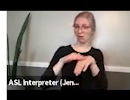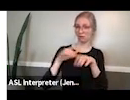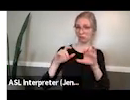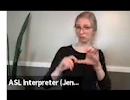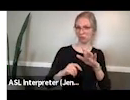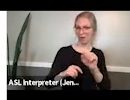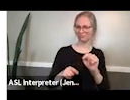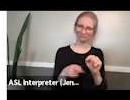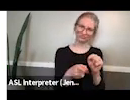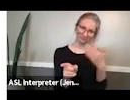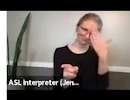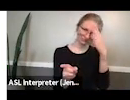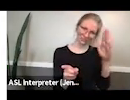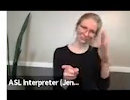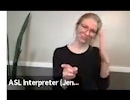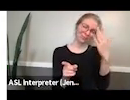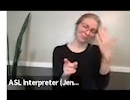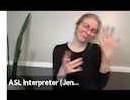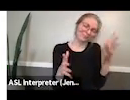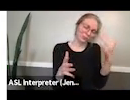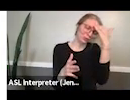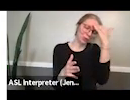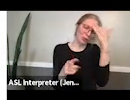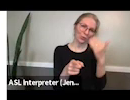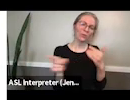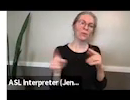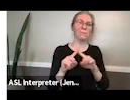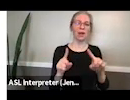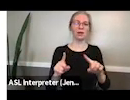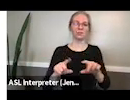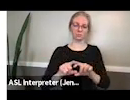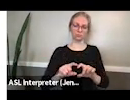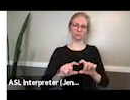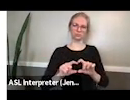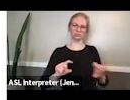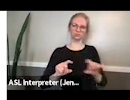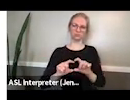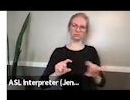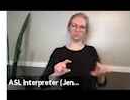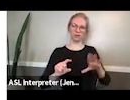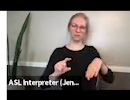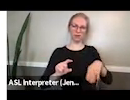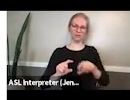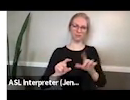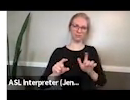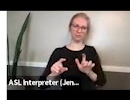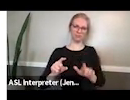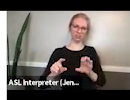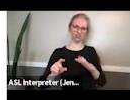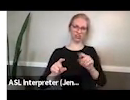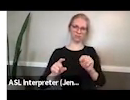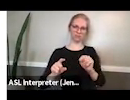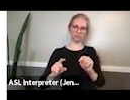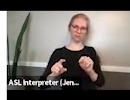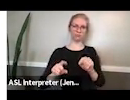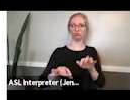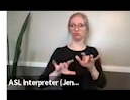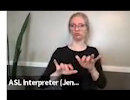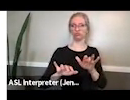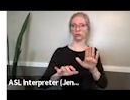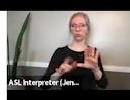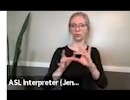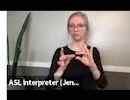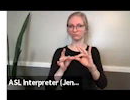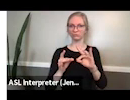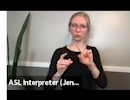knows by now, but there is a toolbar at the bottom of your screen, and there's a space to click on chat for that, and you can type in your comment or question and